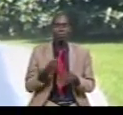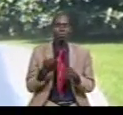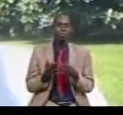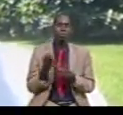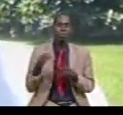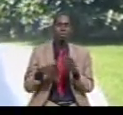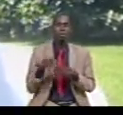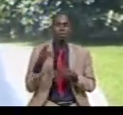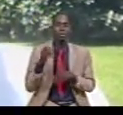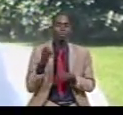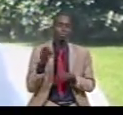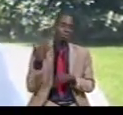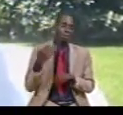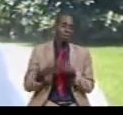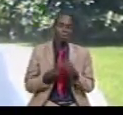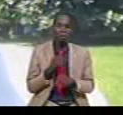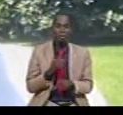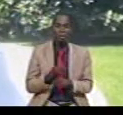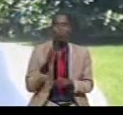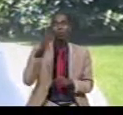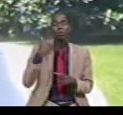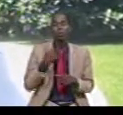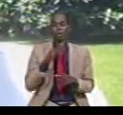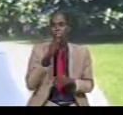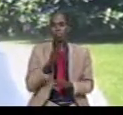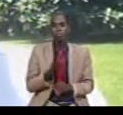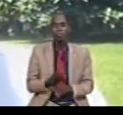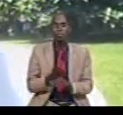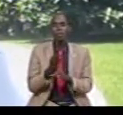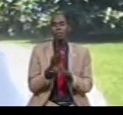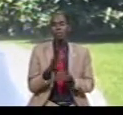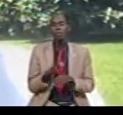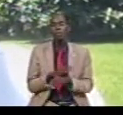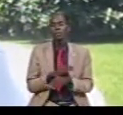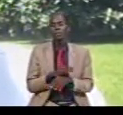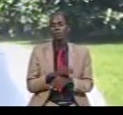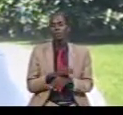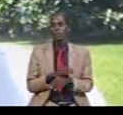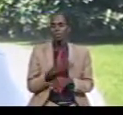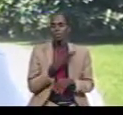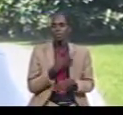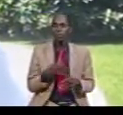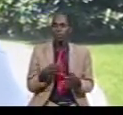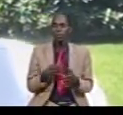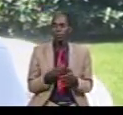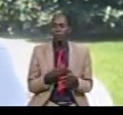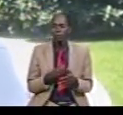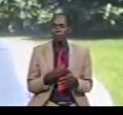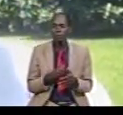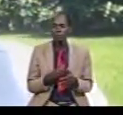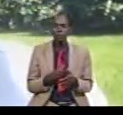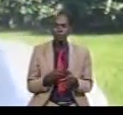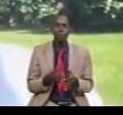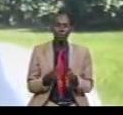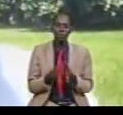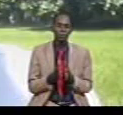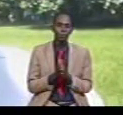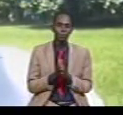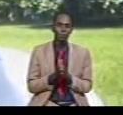and God has been faithful, and like the scripture says, it is required of a steward to be found